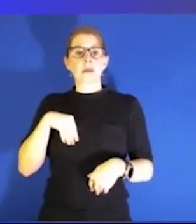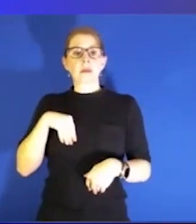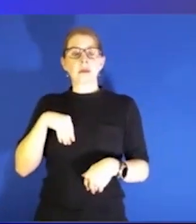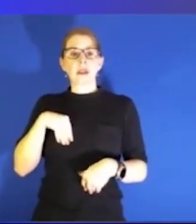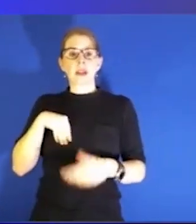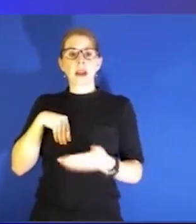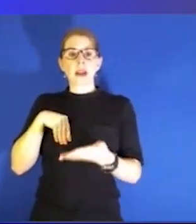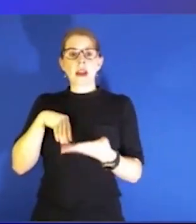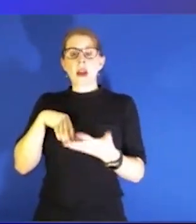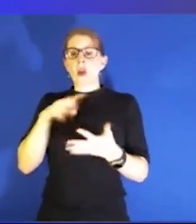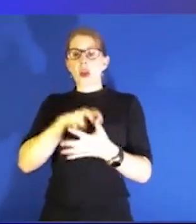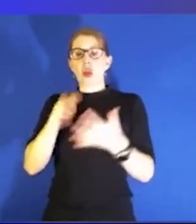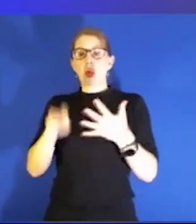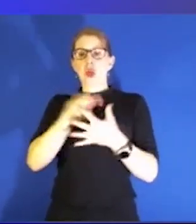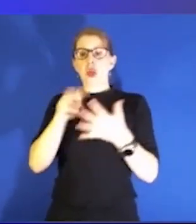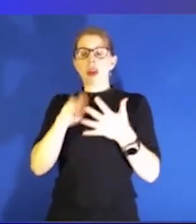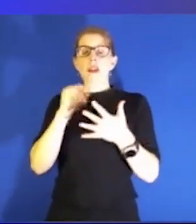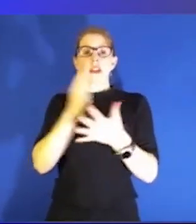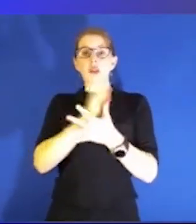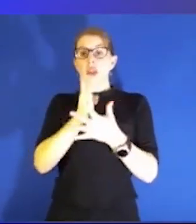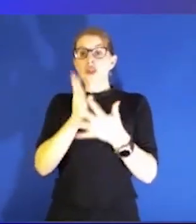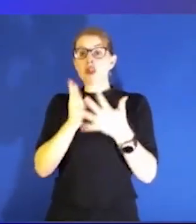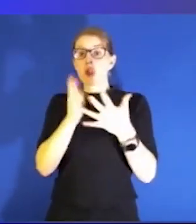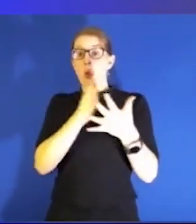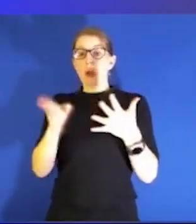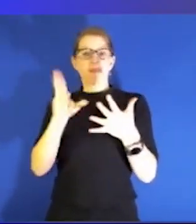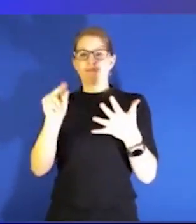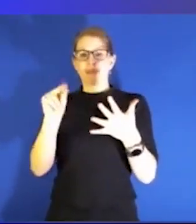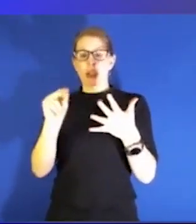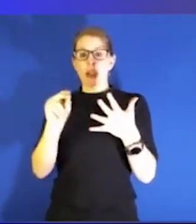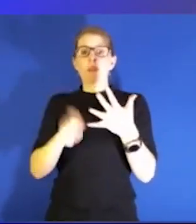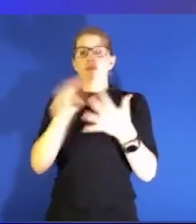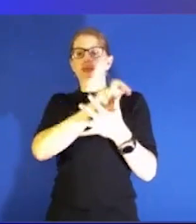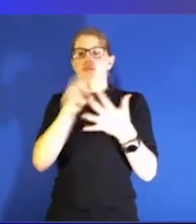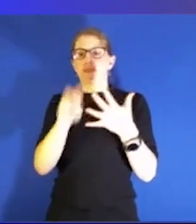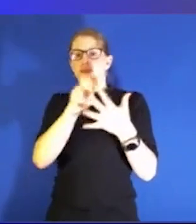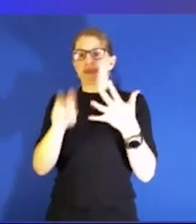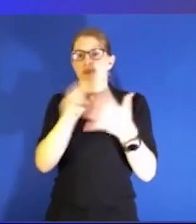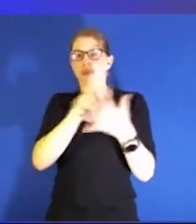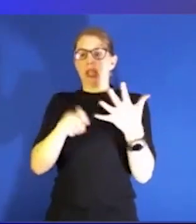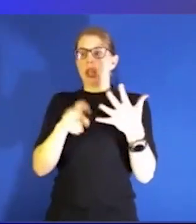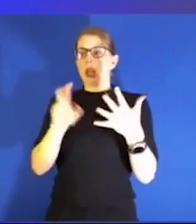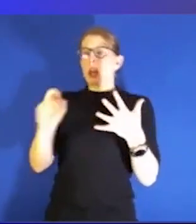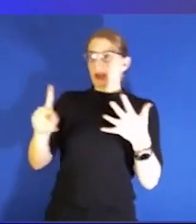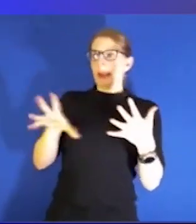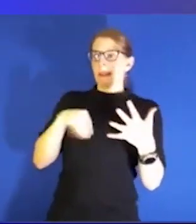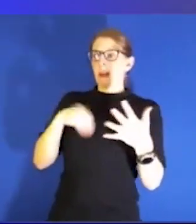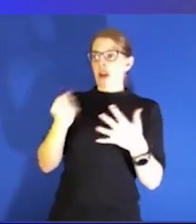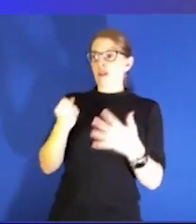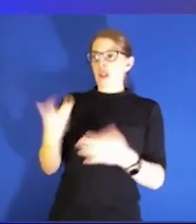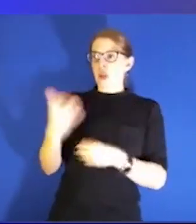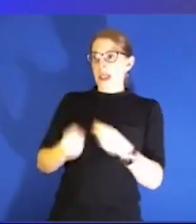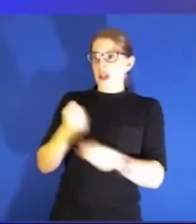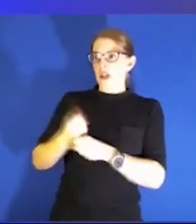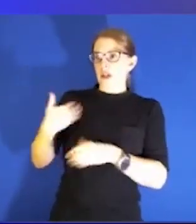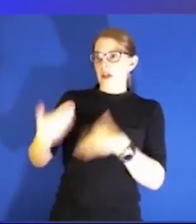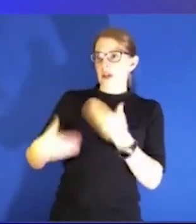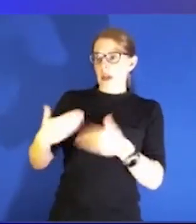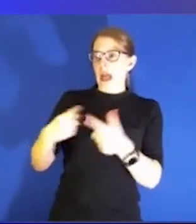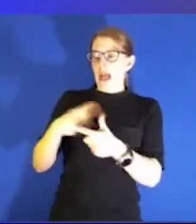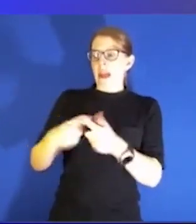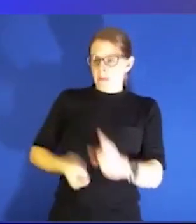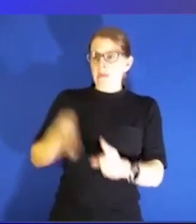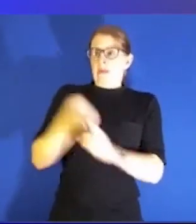all around. So we sometimes get to a little bit of acceptance of saying, okay, we've been doing this for a couple of years, this is how it is, and then we get another